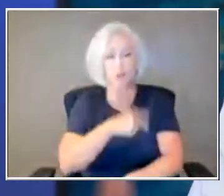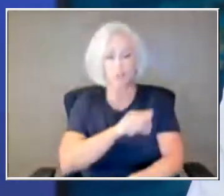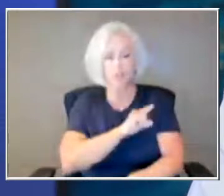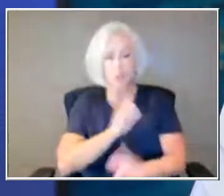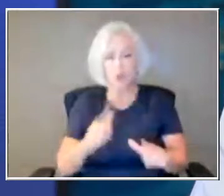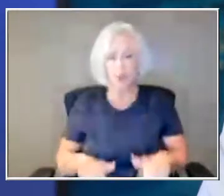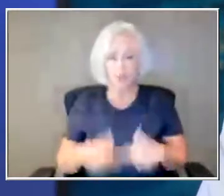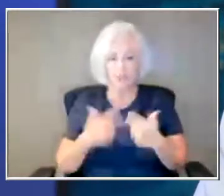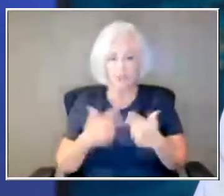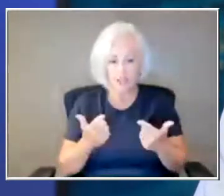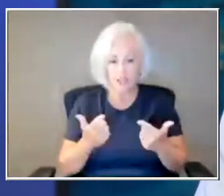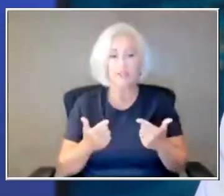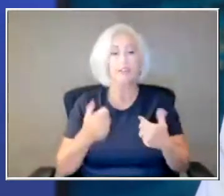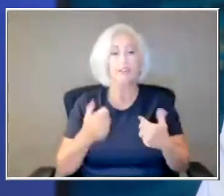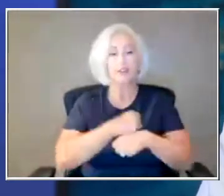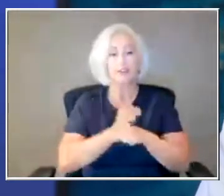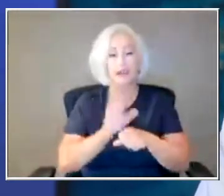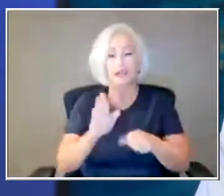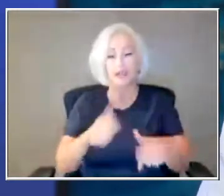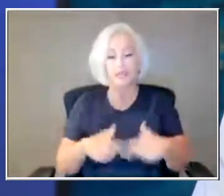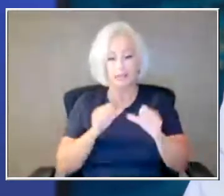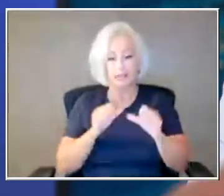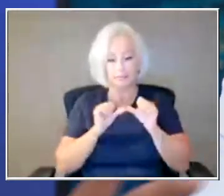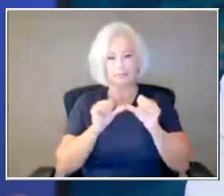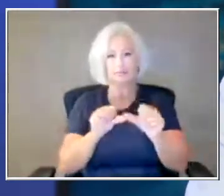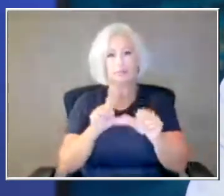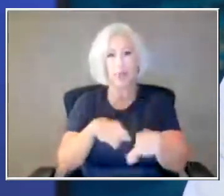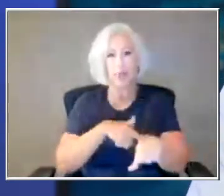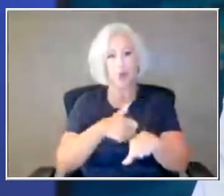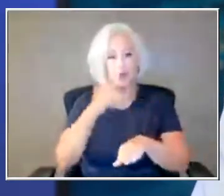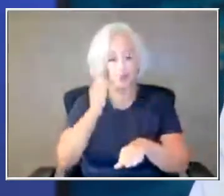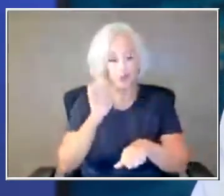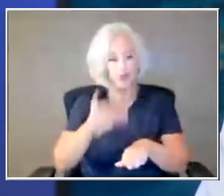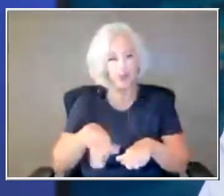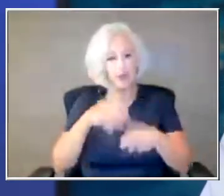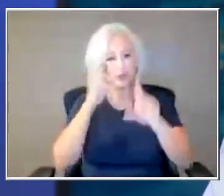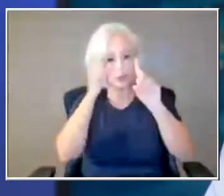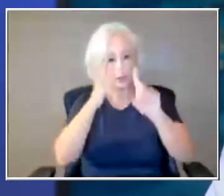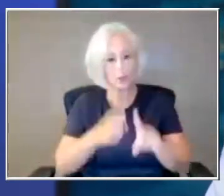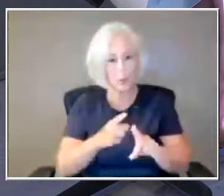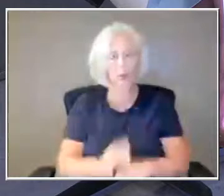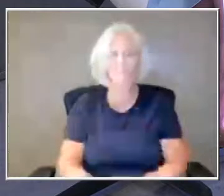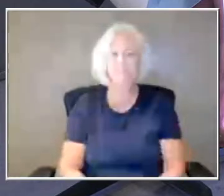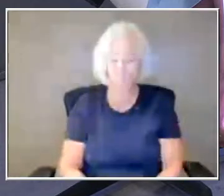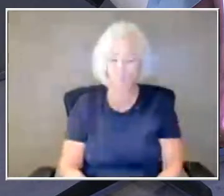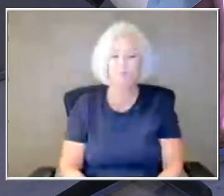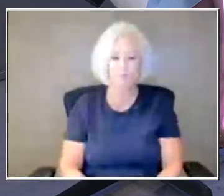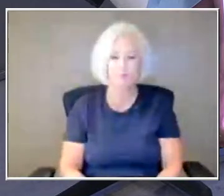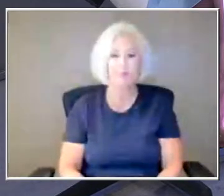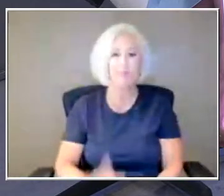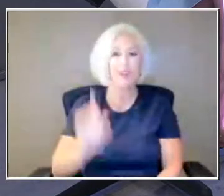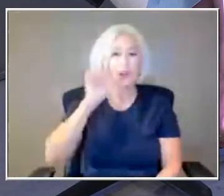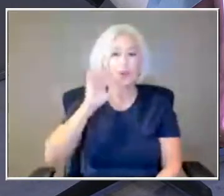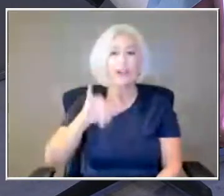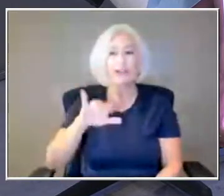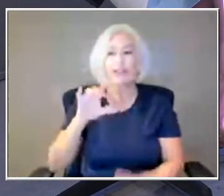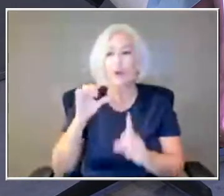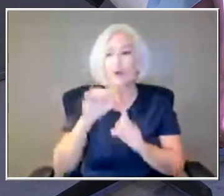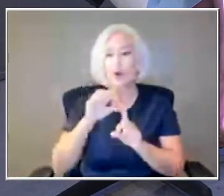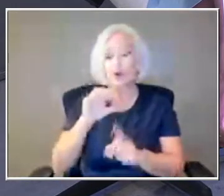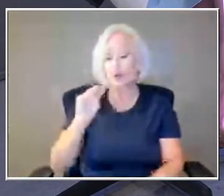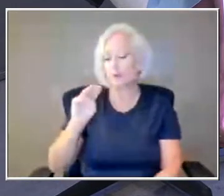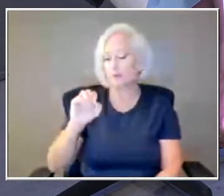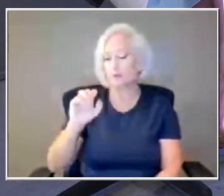him live longer. So those were our two objectives, and we talked with Tim about that. So sometimes we hear that word metastatic. We might think